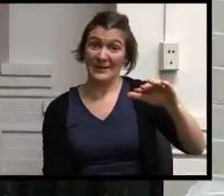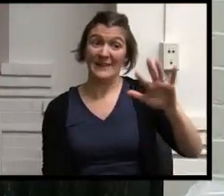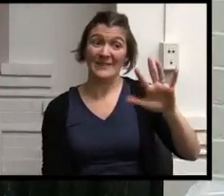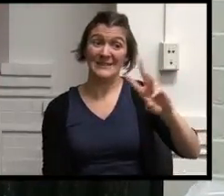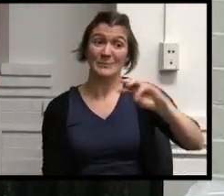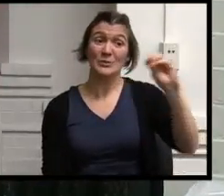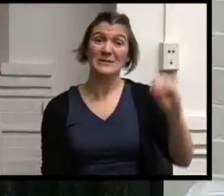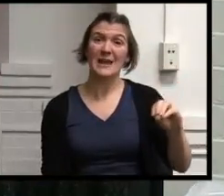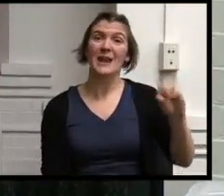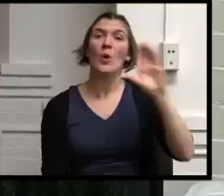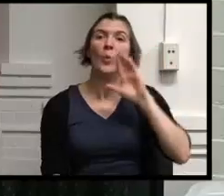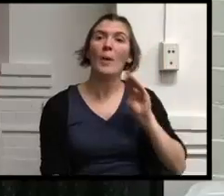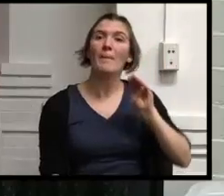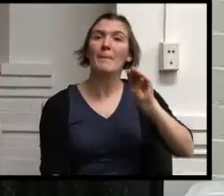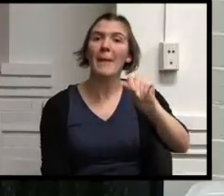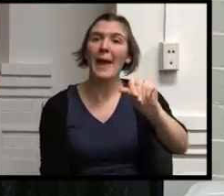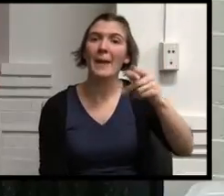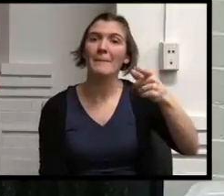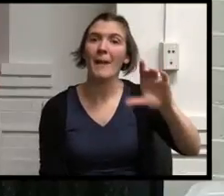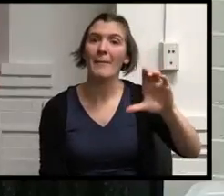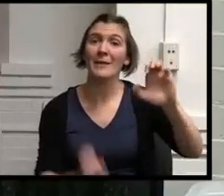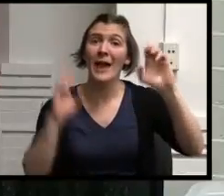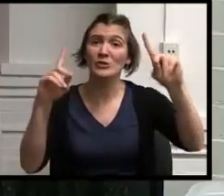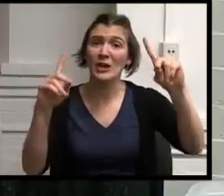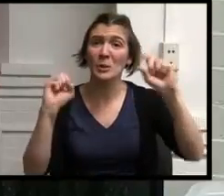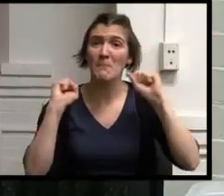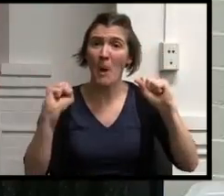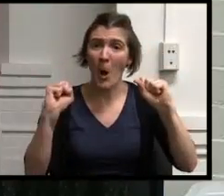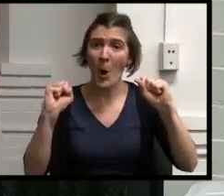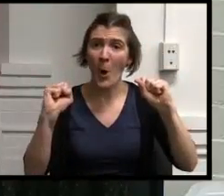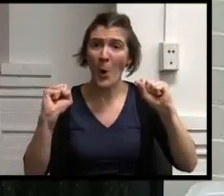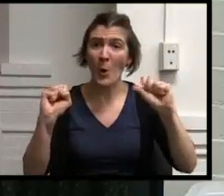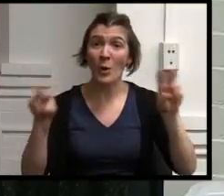will be used to fund public education. Correct. John,